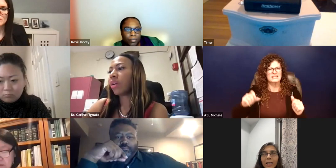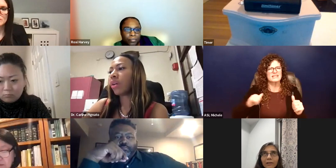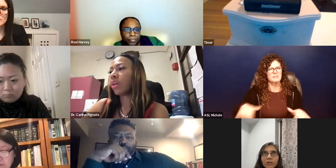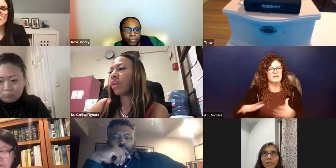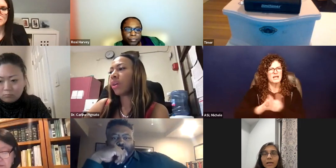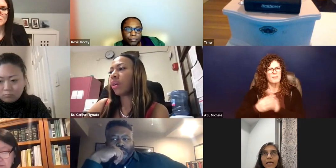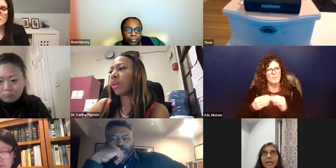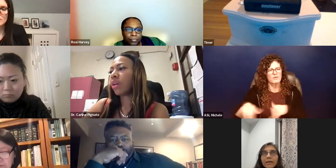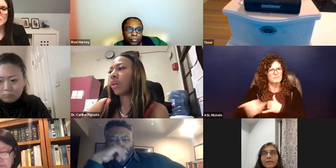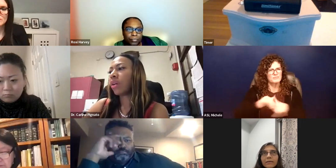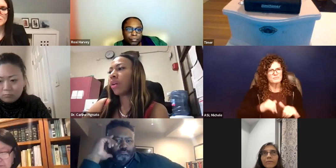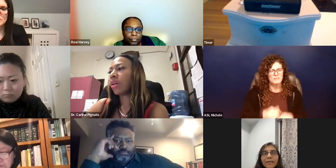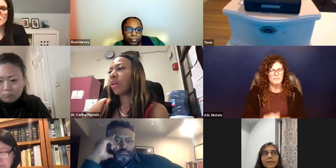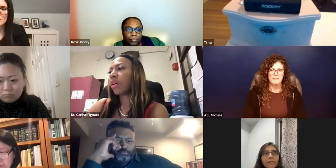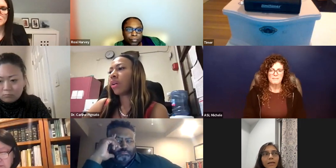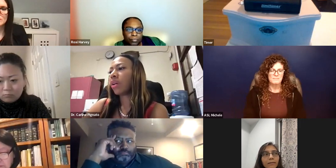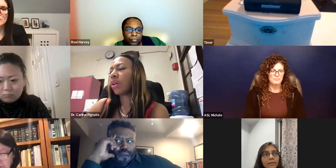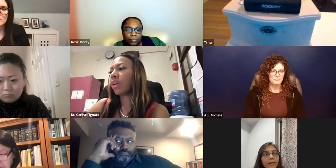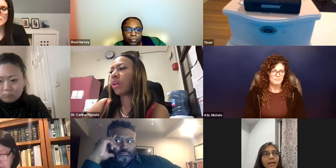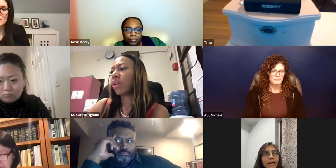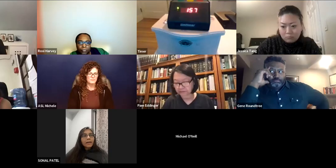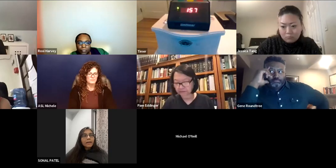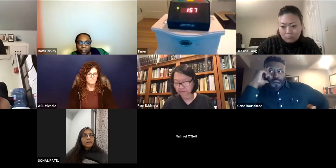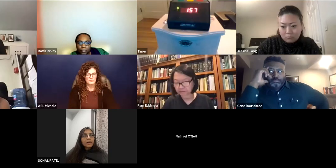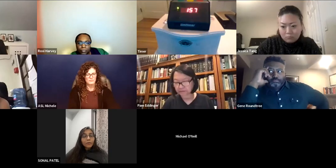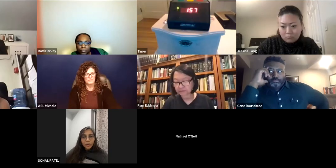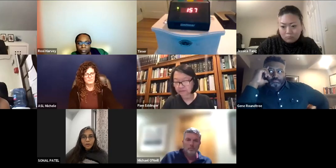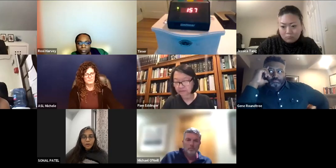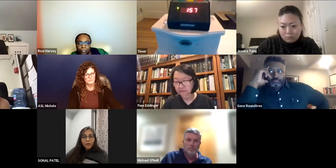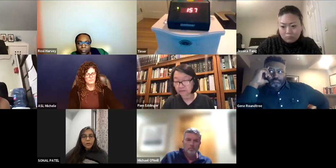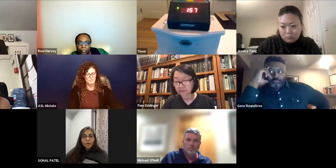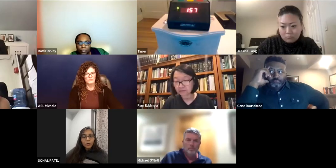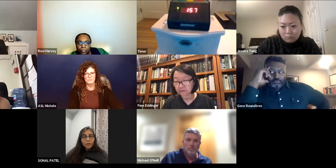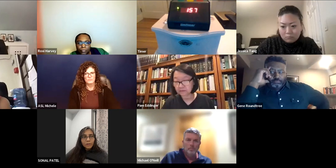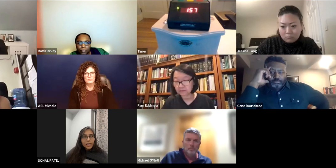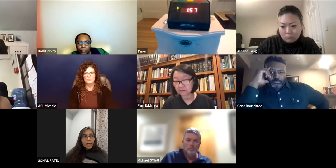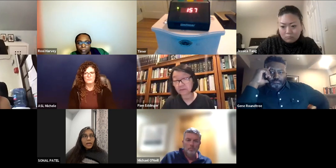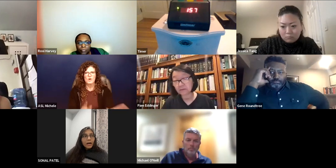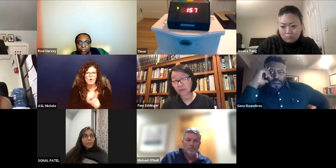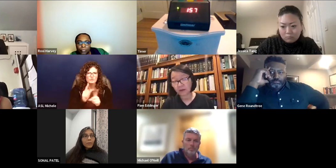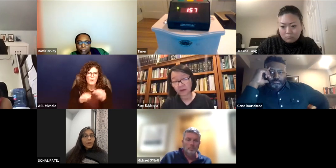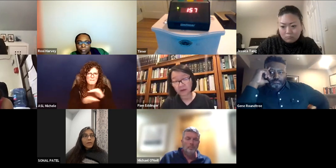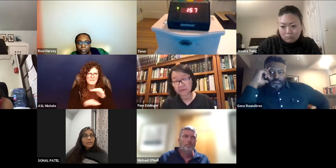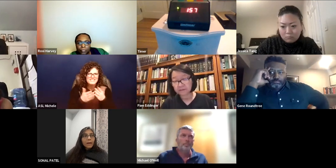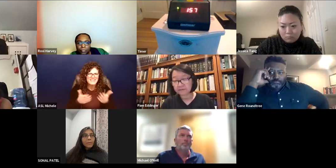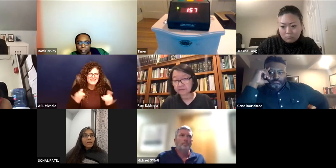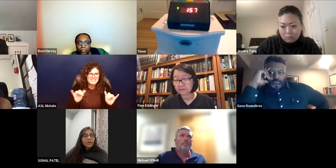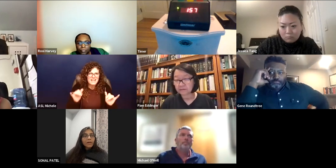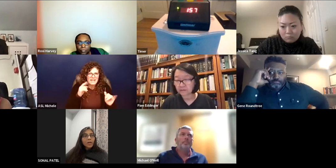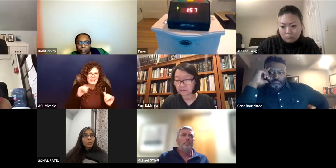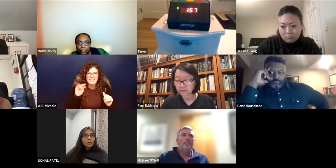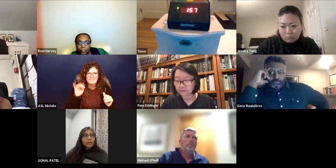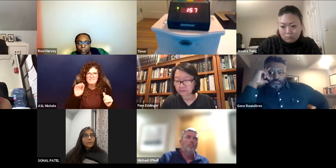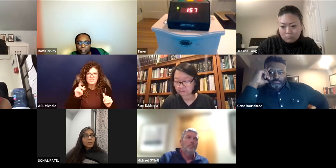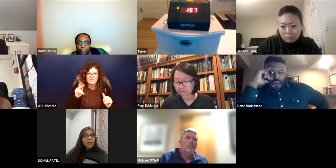equally challenging is basic things, that is infrastructure of the schools, with some being